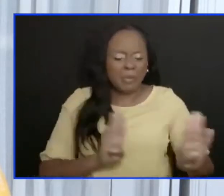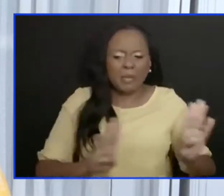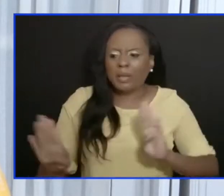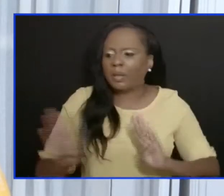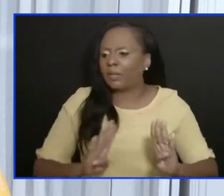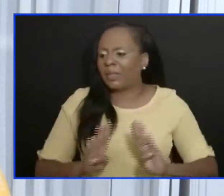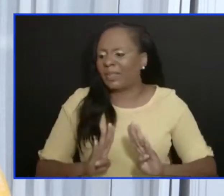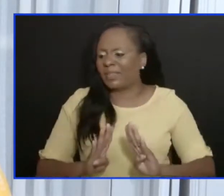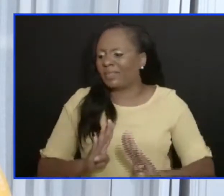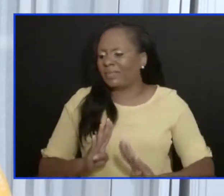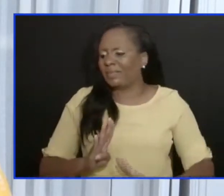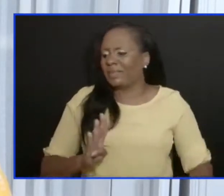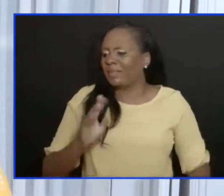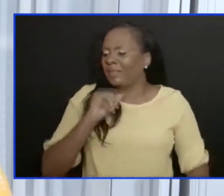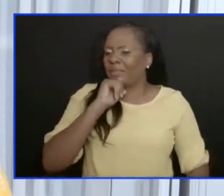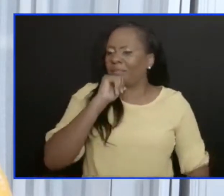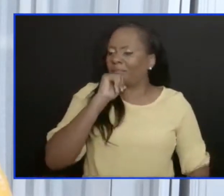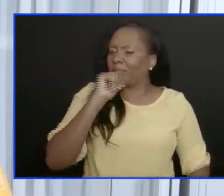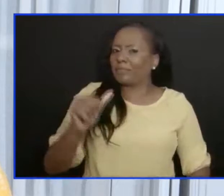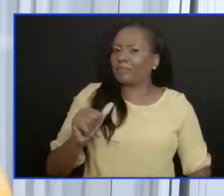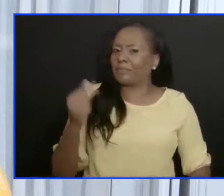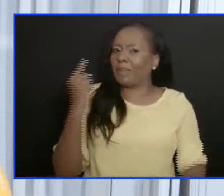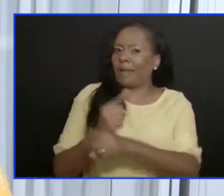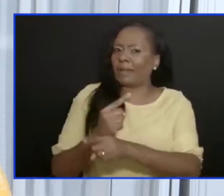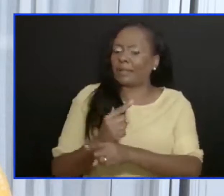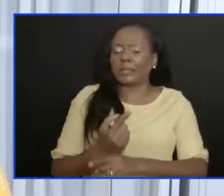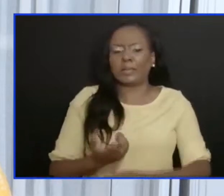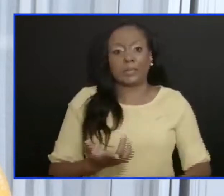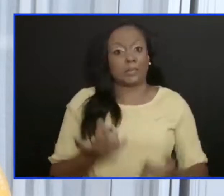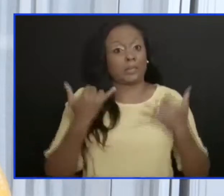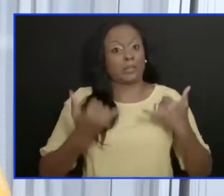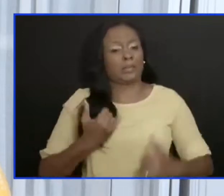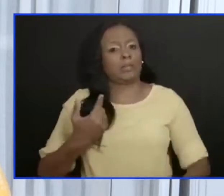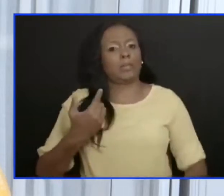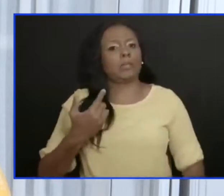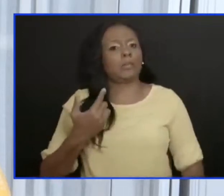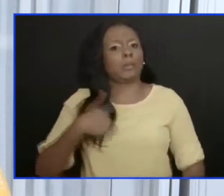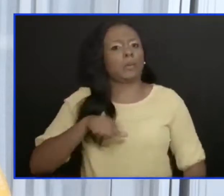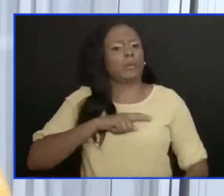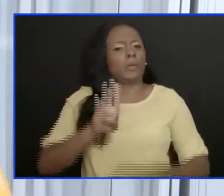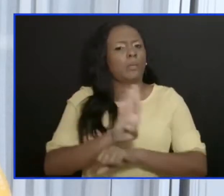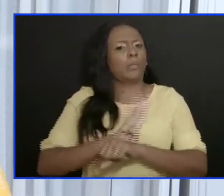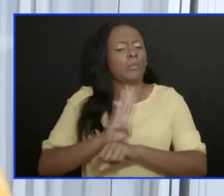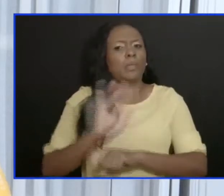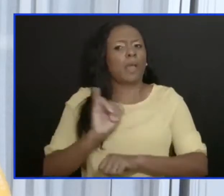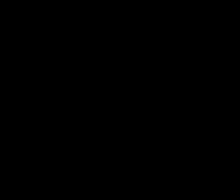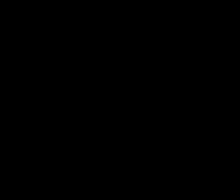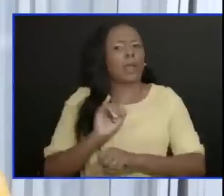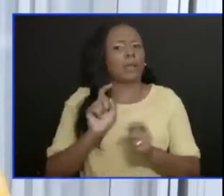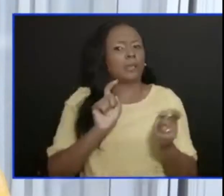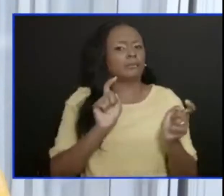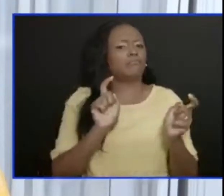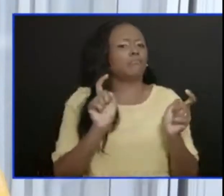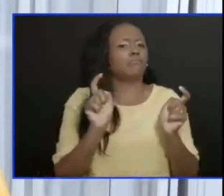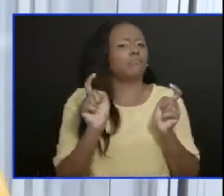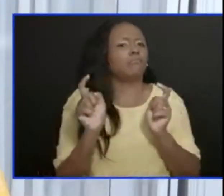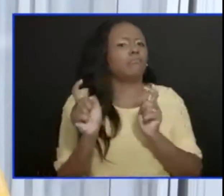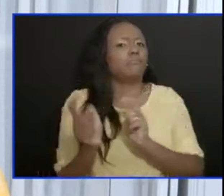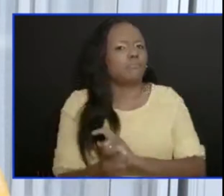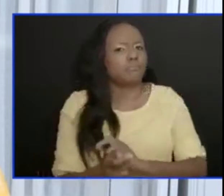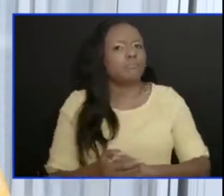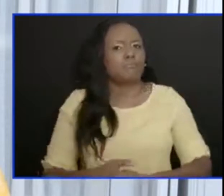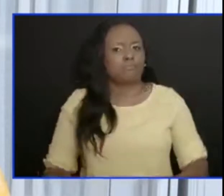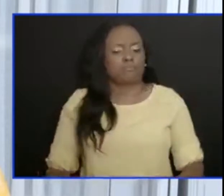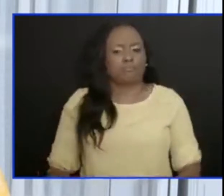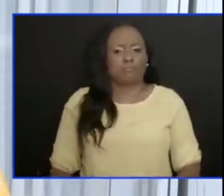who we are. We appear, as a country, to be changing, and in some very key aspects,